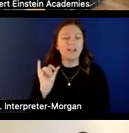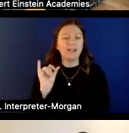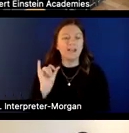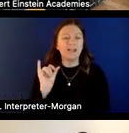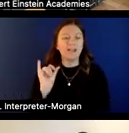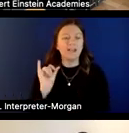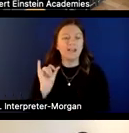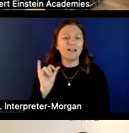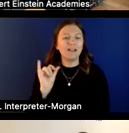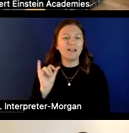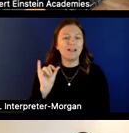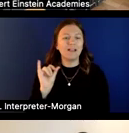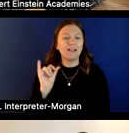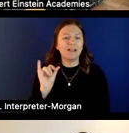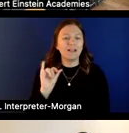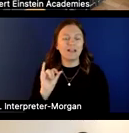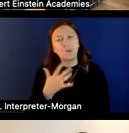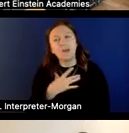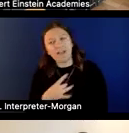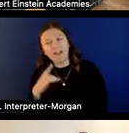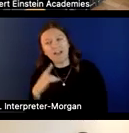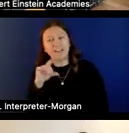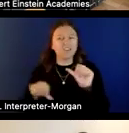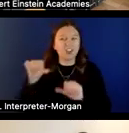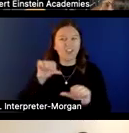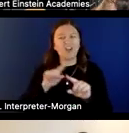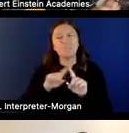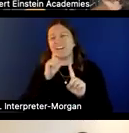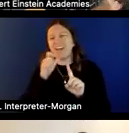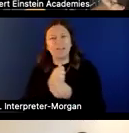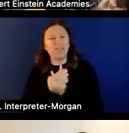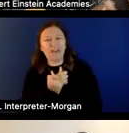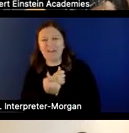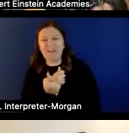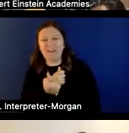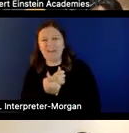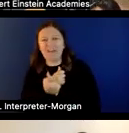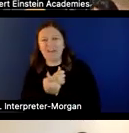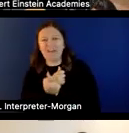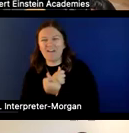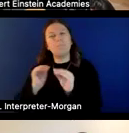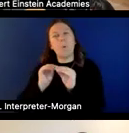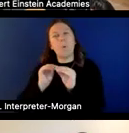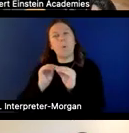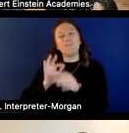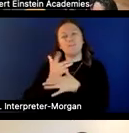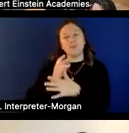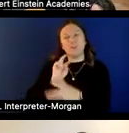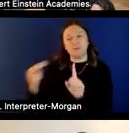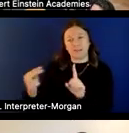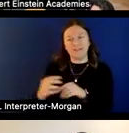we like each other. Yeah, it's not we love each other, but that's like more from the German perspective. So, wir haben all like each